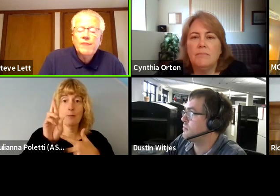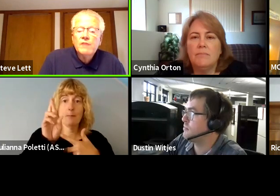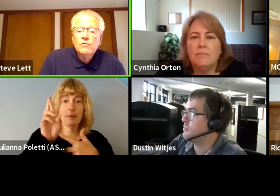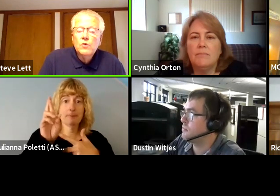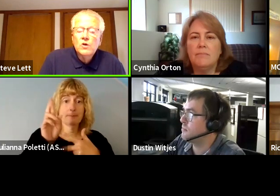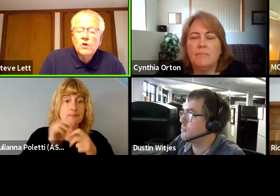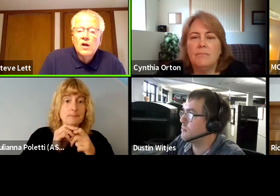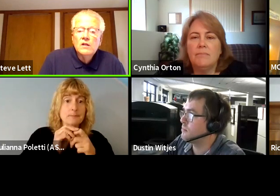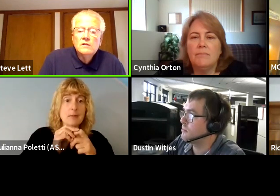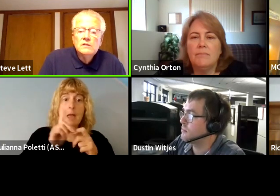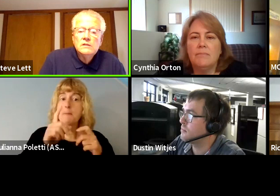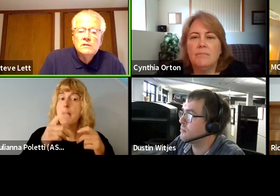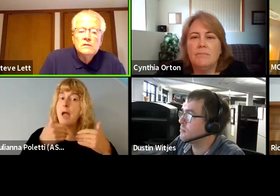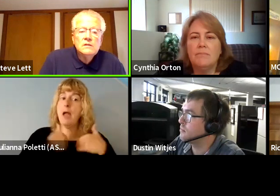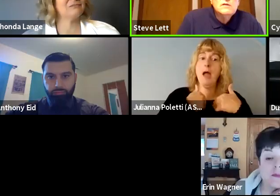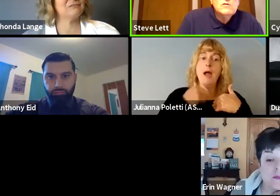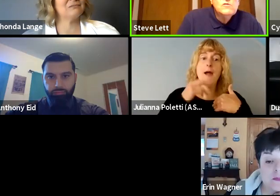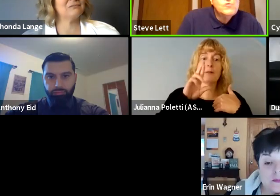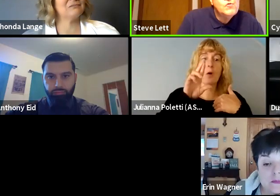We have to have a roll call.